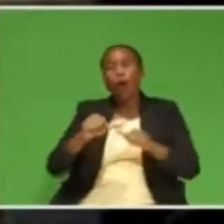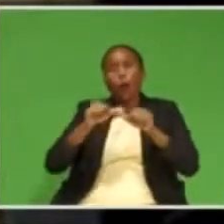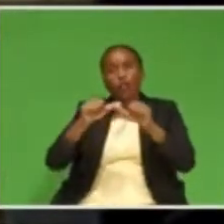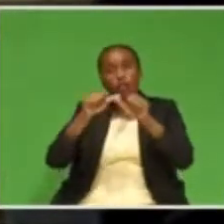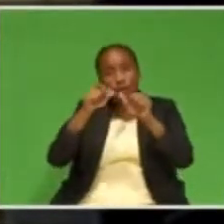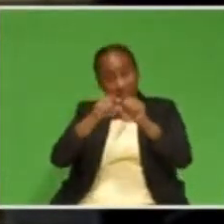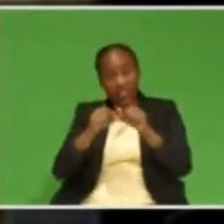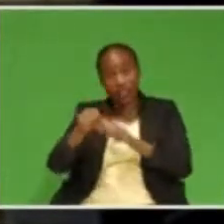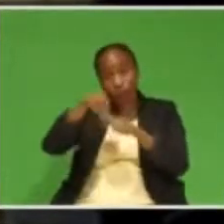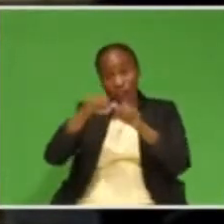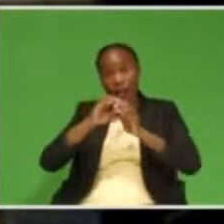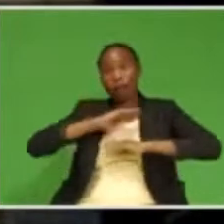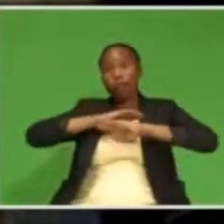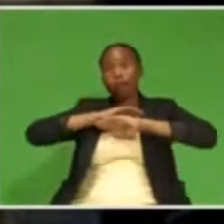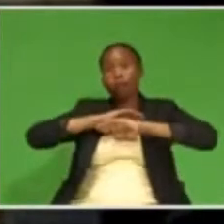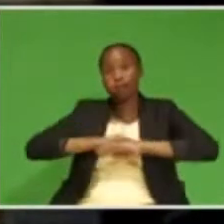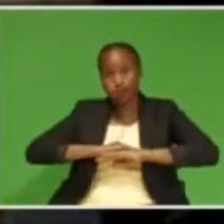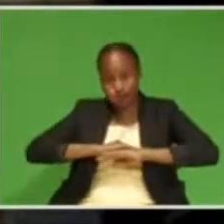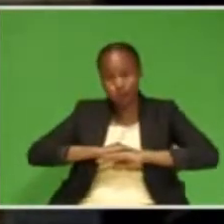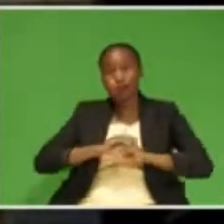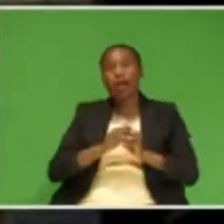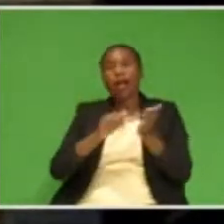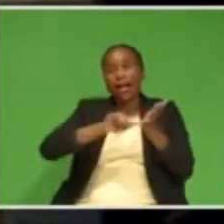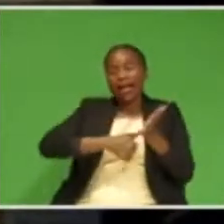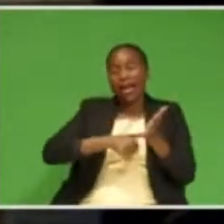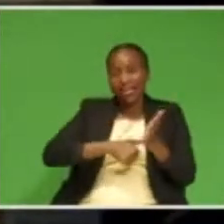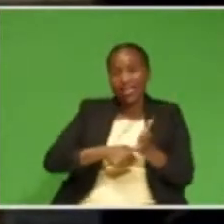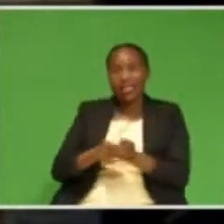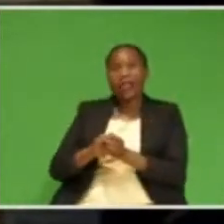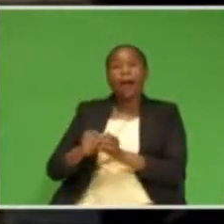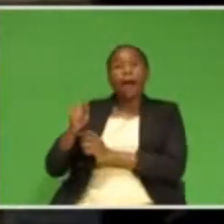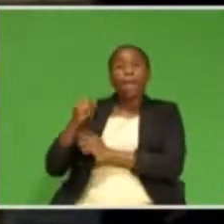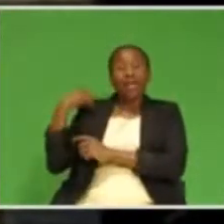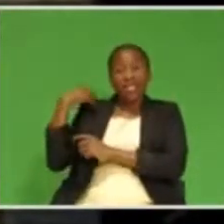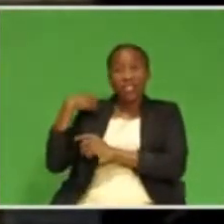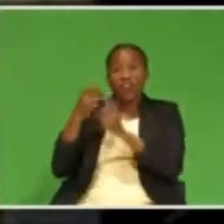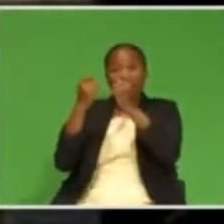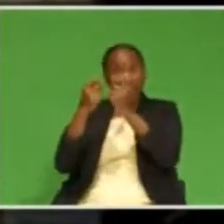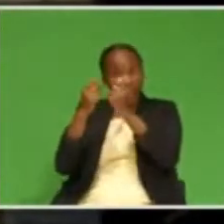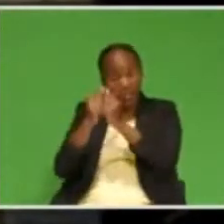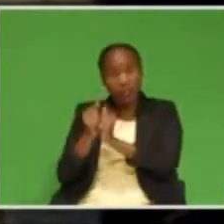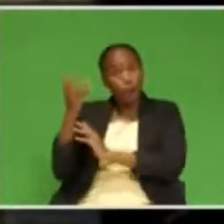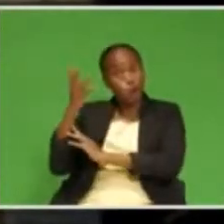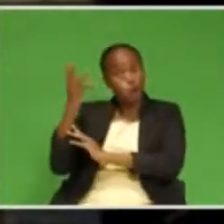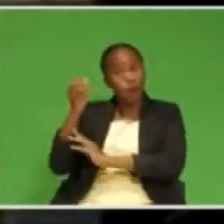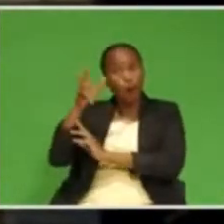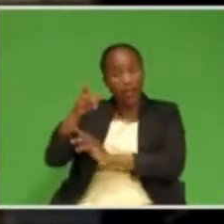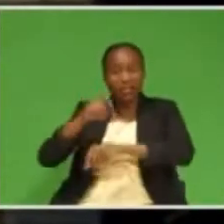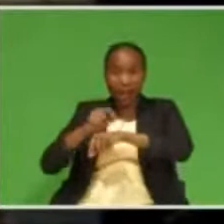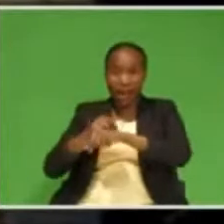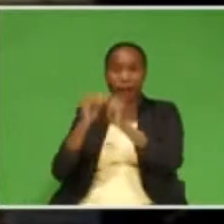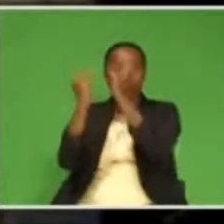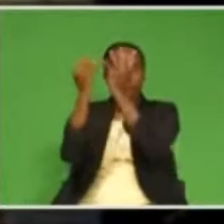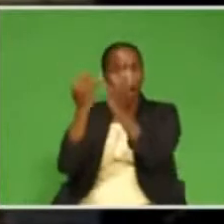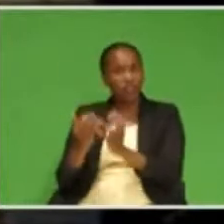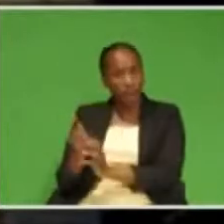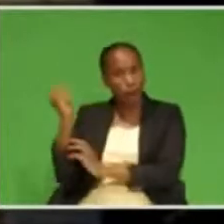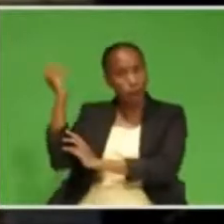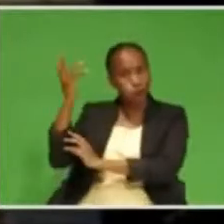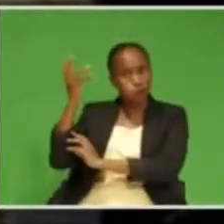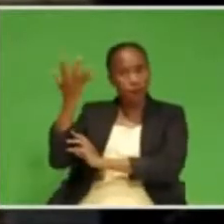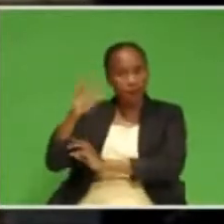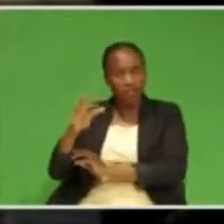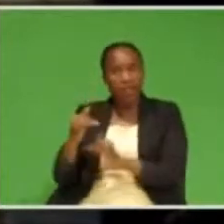Grant, which the Minister of Finance will talk to when he presents his budget, which currently